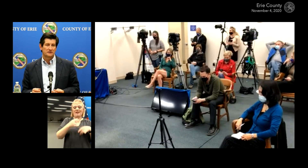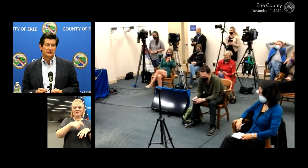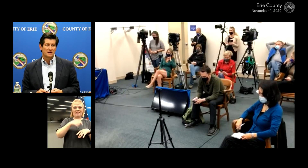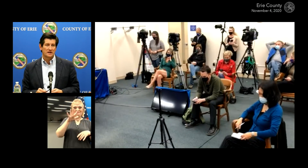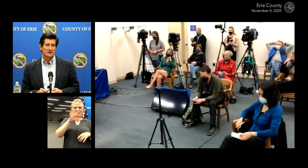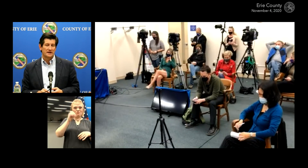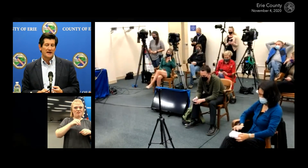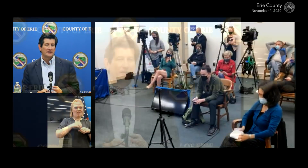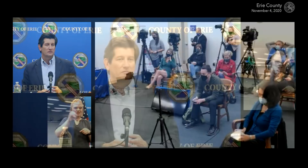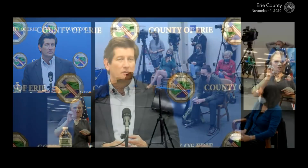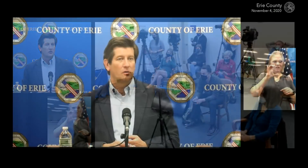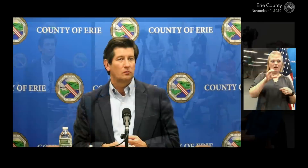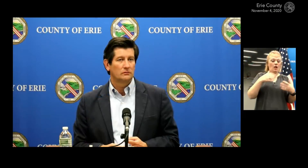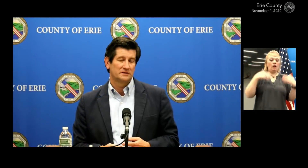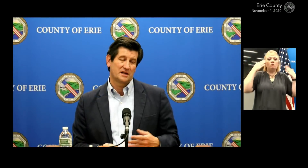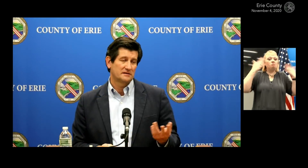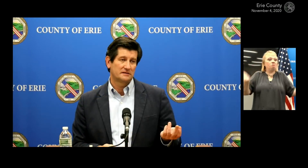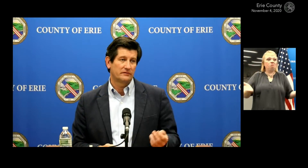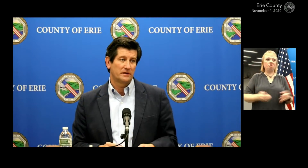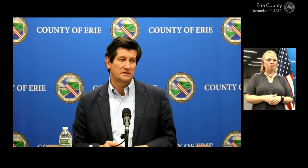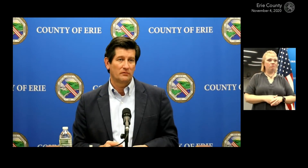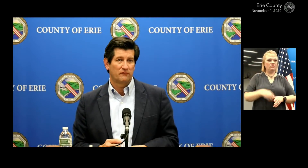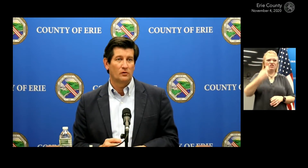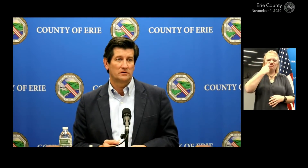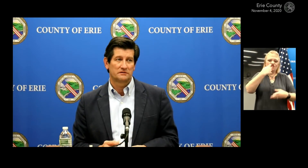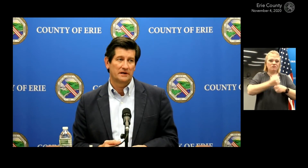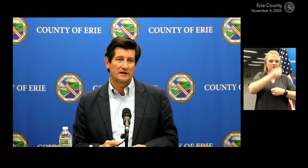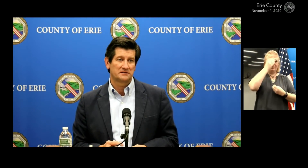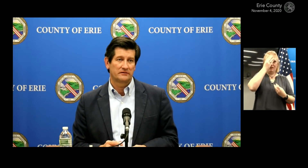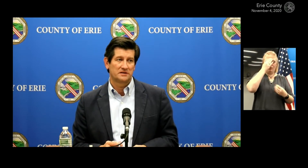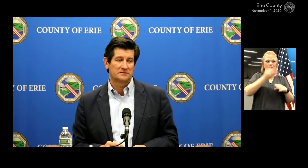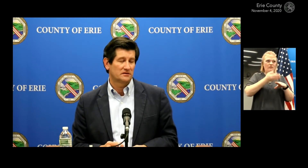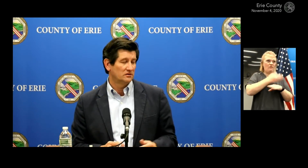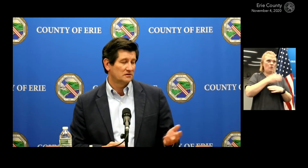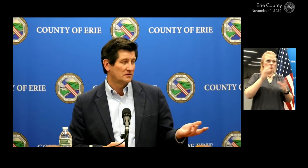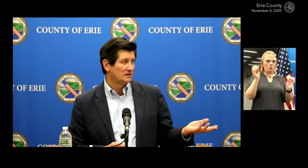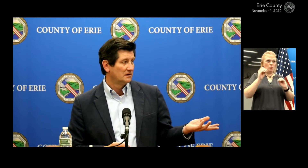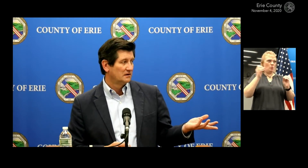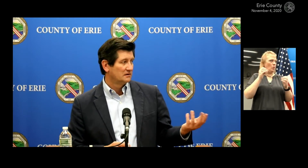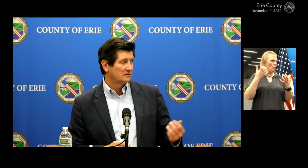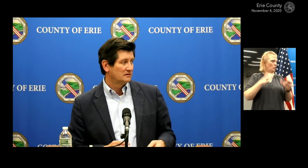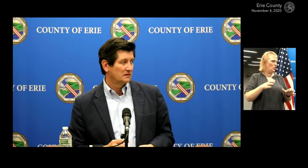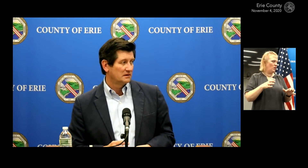5% in Erie County on a day? I don't know. We just got this information before, so we didn't actually have a chance to look.